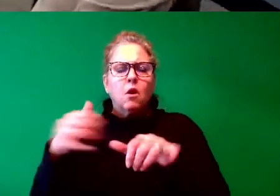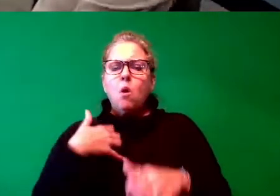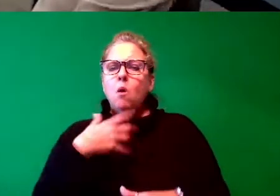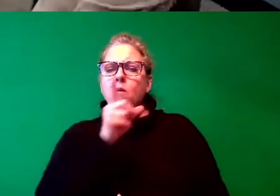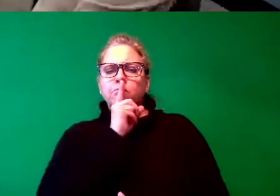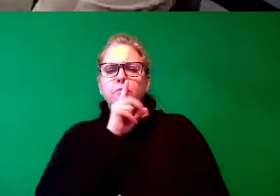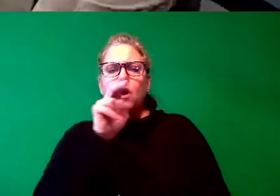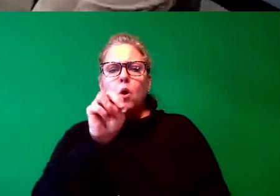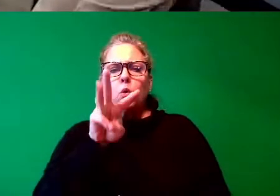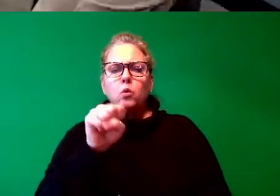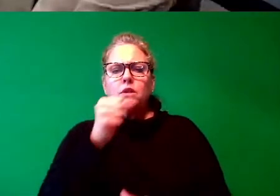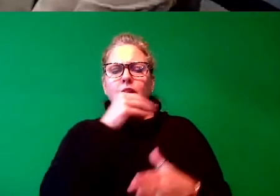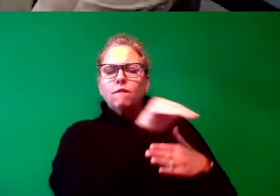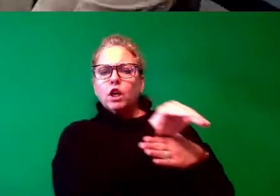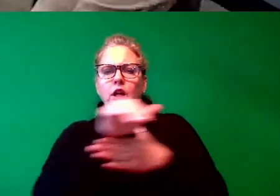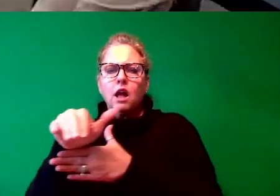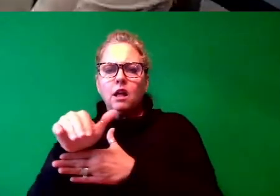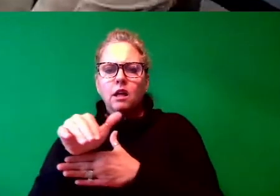not,